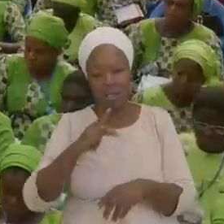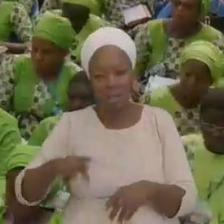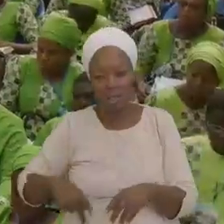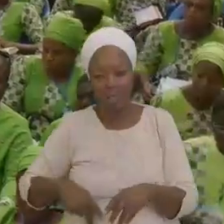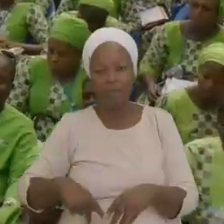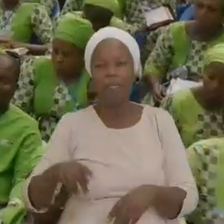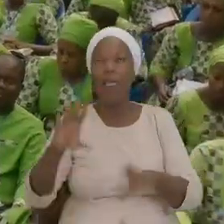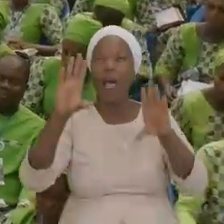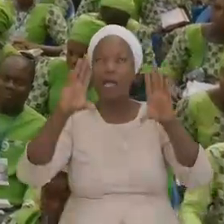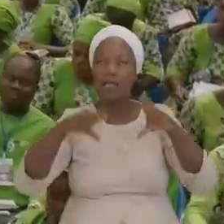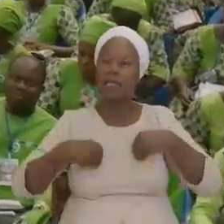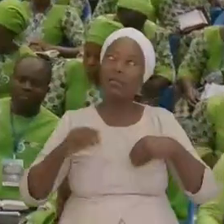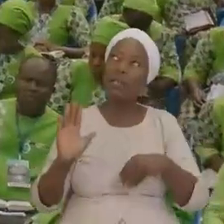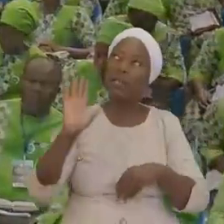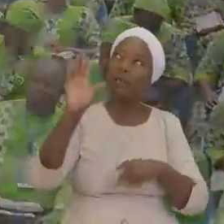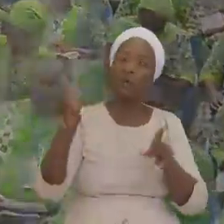Accept him as King.